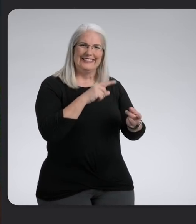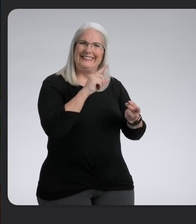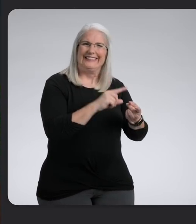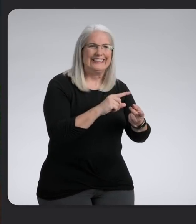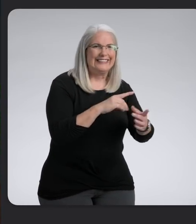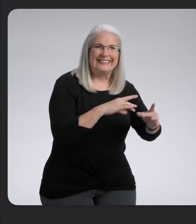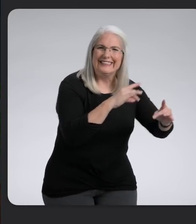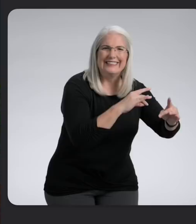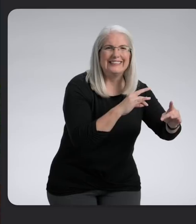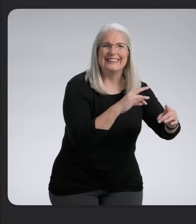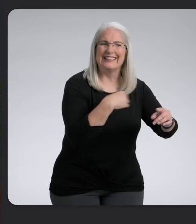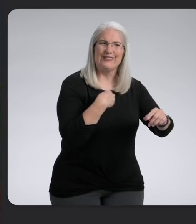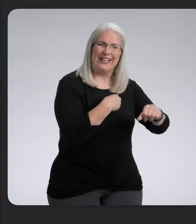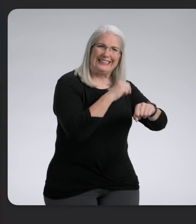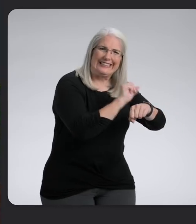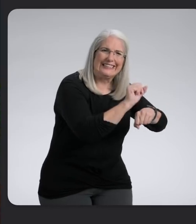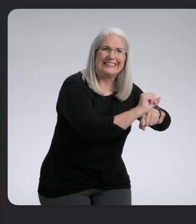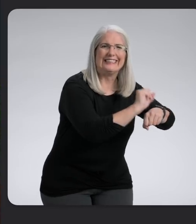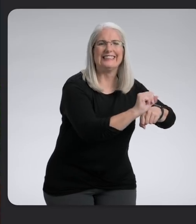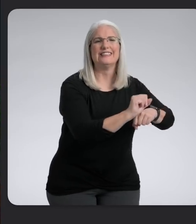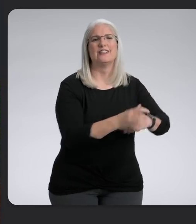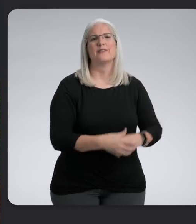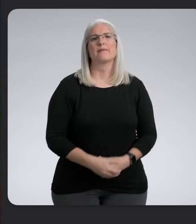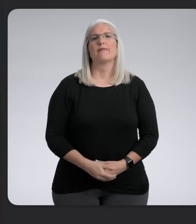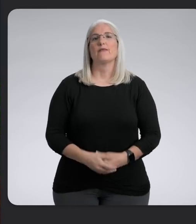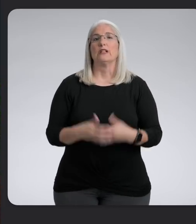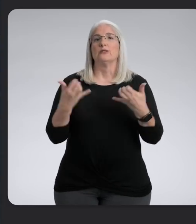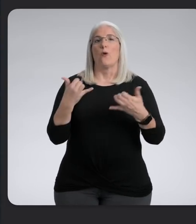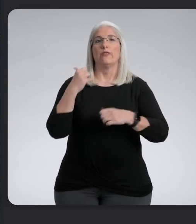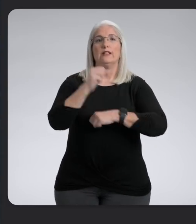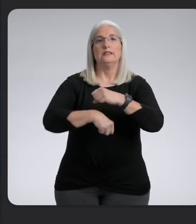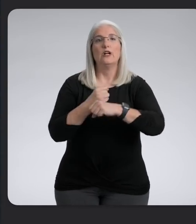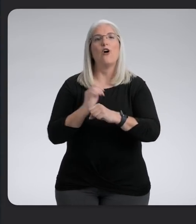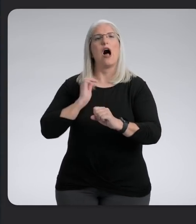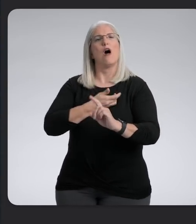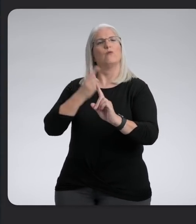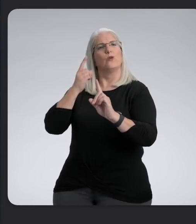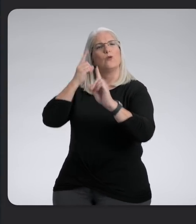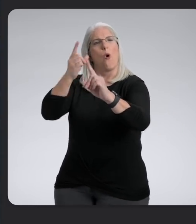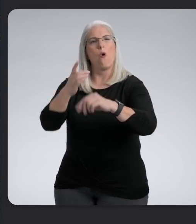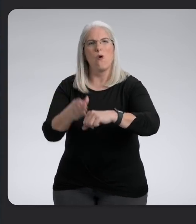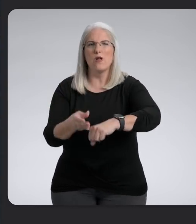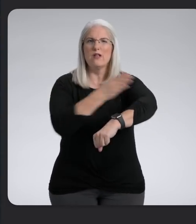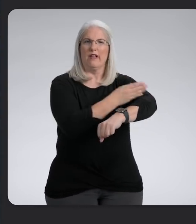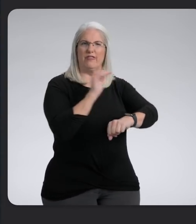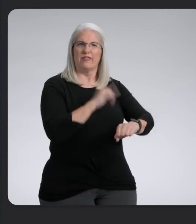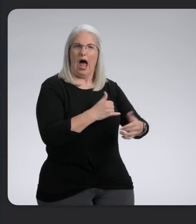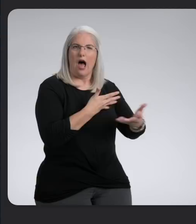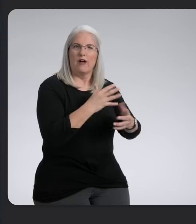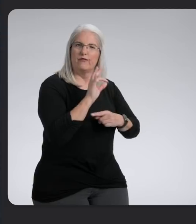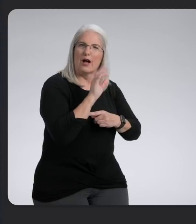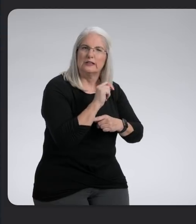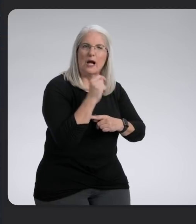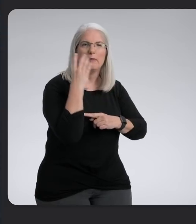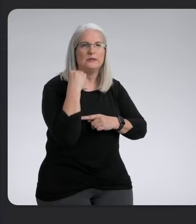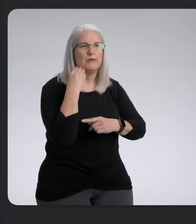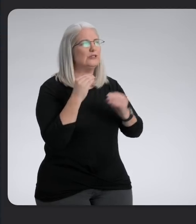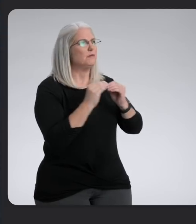drained. So this year, we've set out to make FaceTime calls feel more natural, comfortable, and